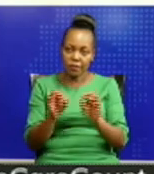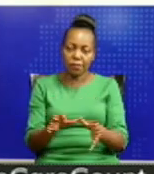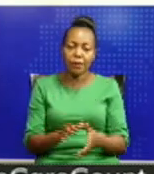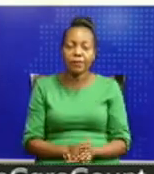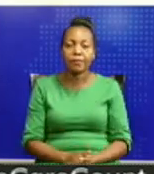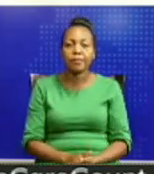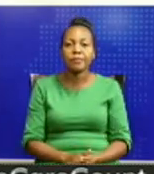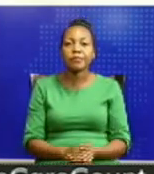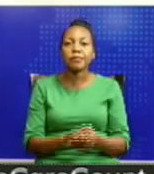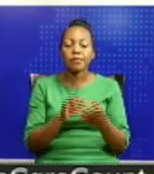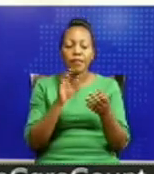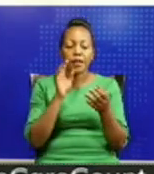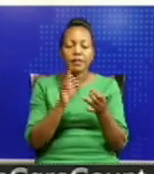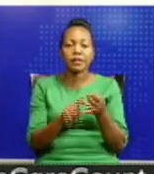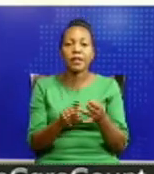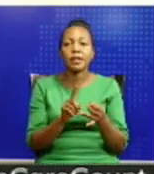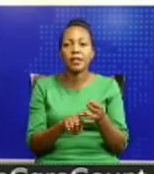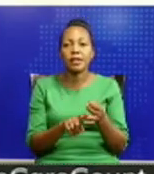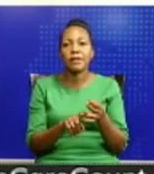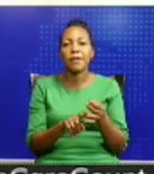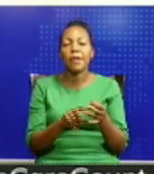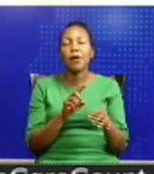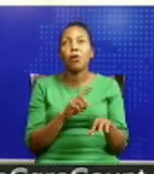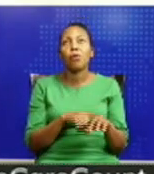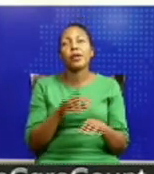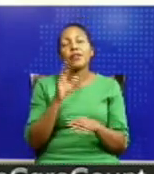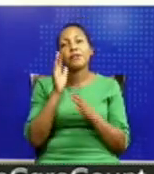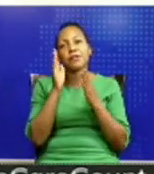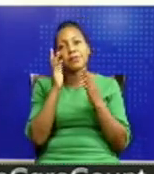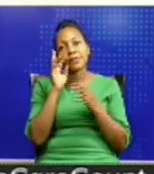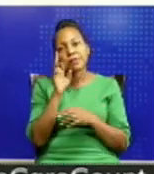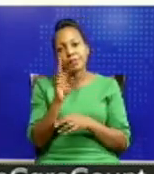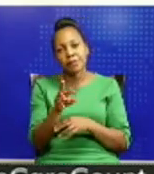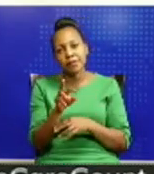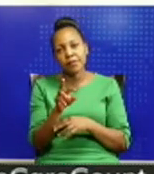Mm. Secondly, if we look at